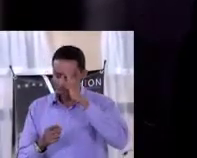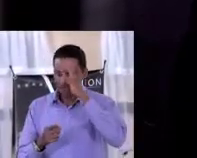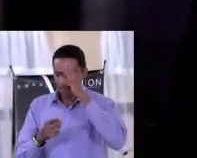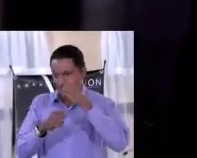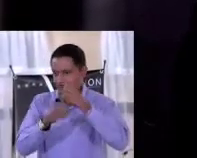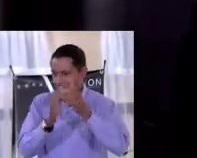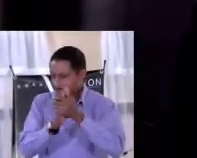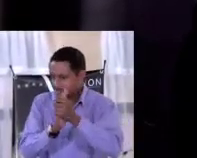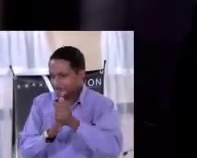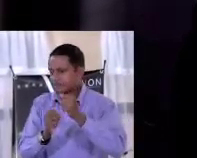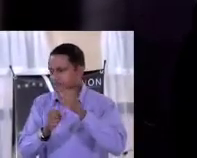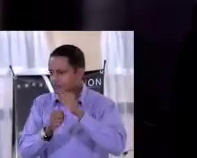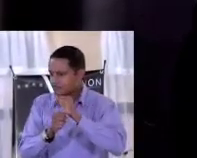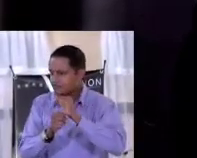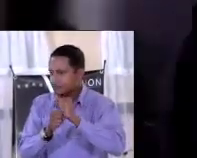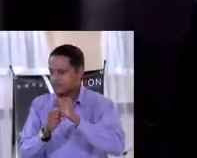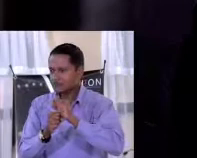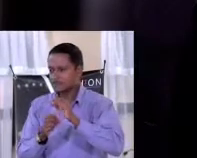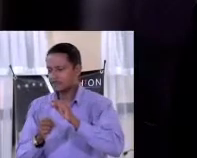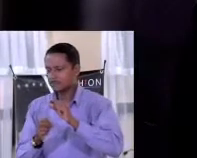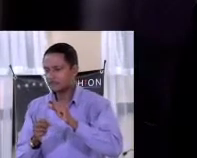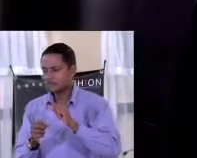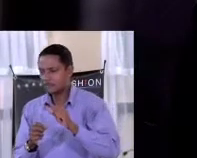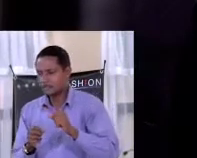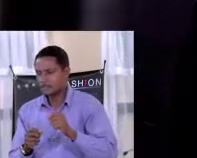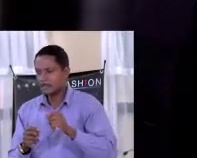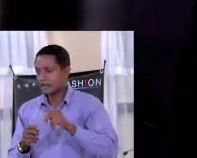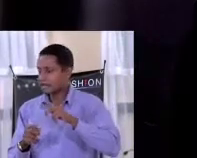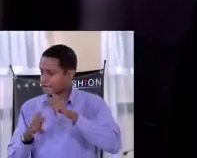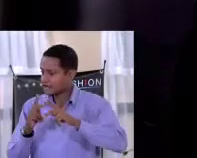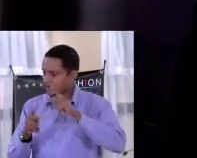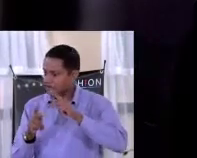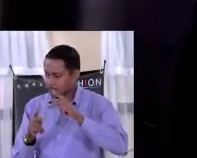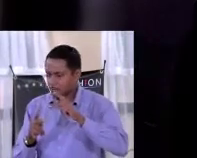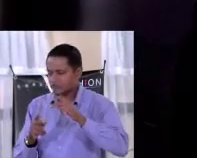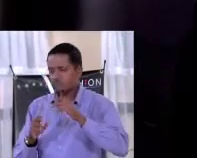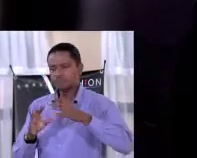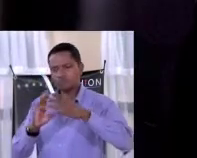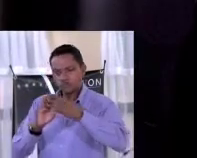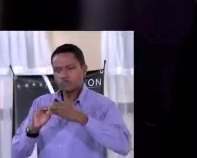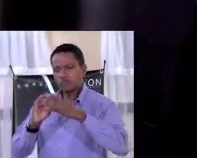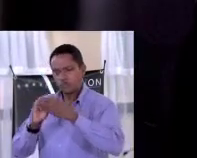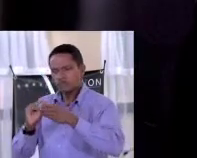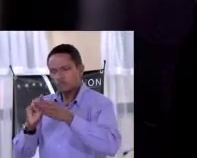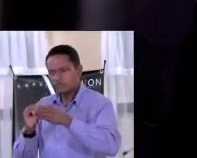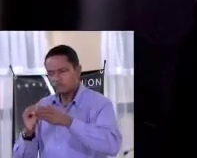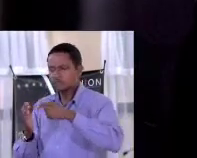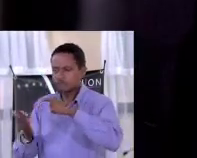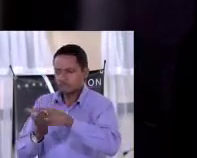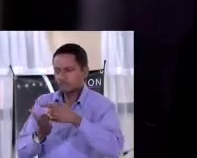to be branded. And they always had to be exponents of the philosophy. And they always had to be guided.